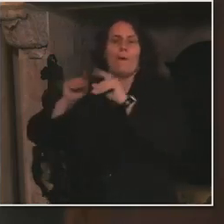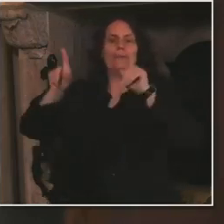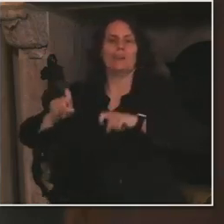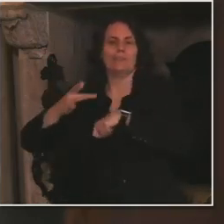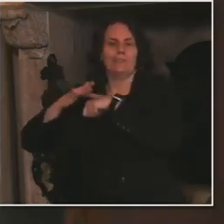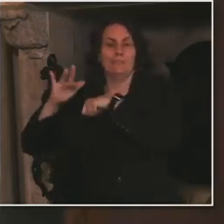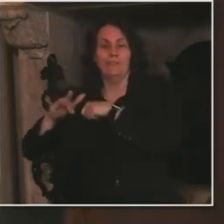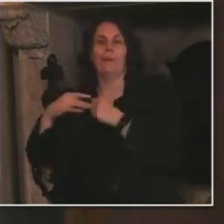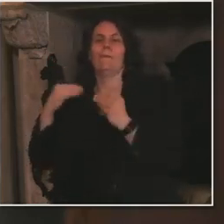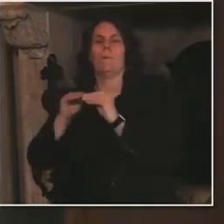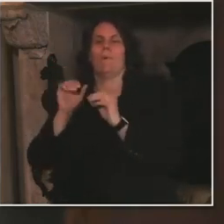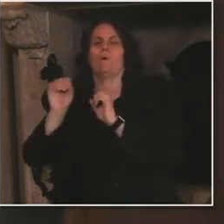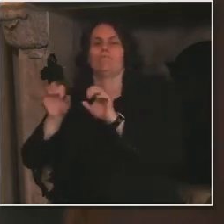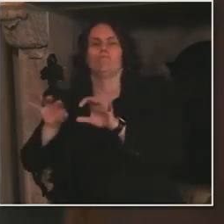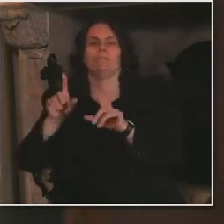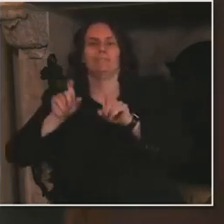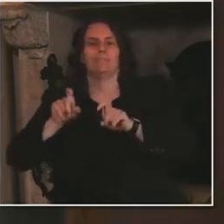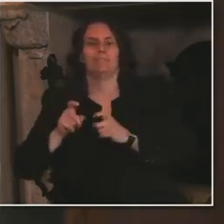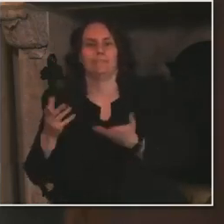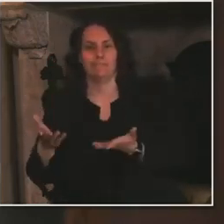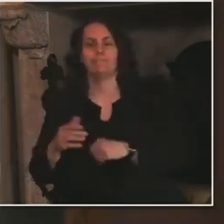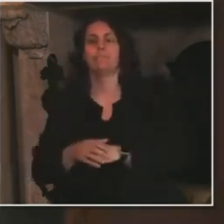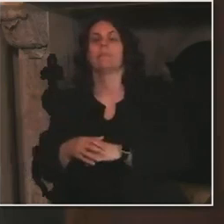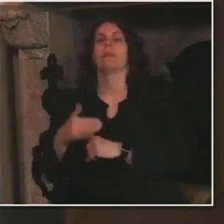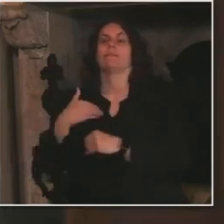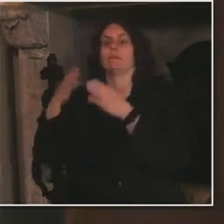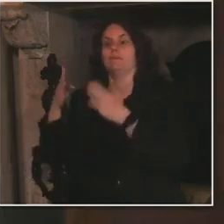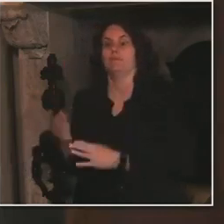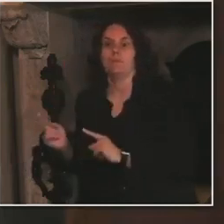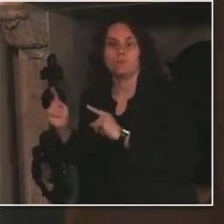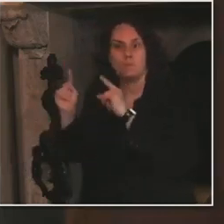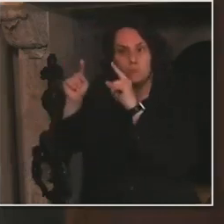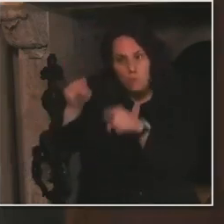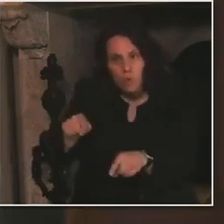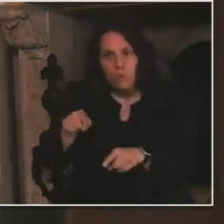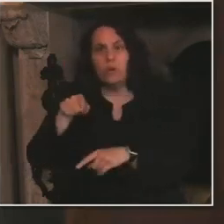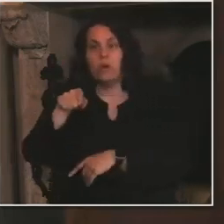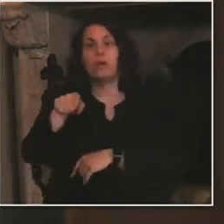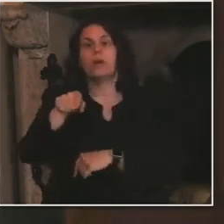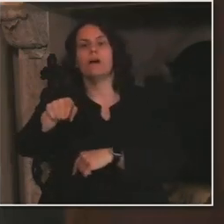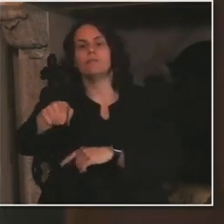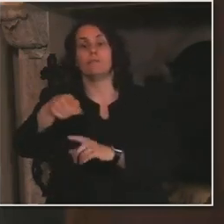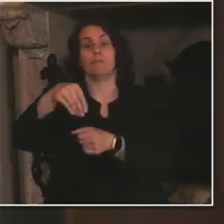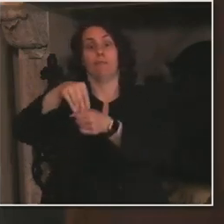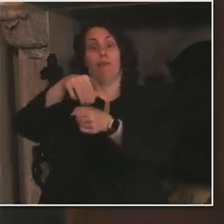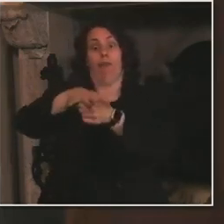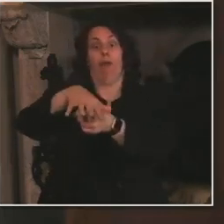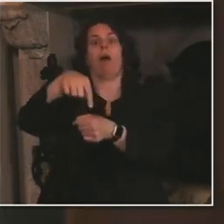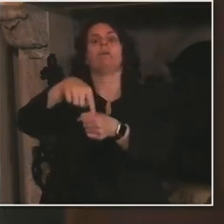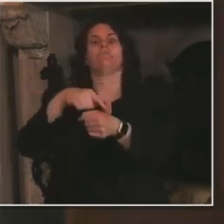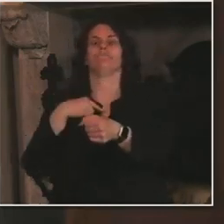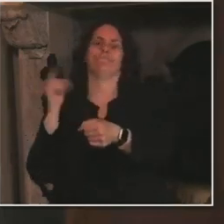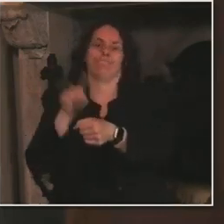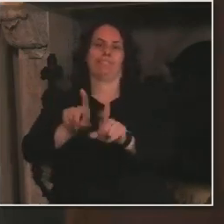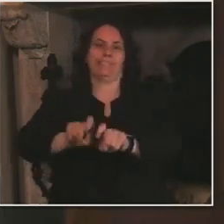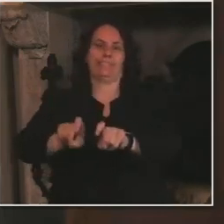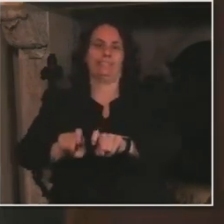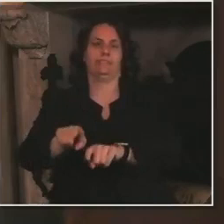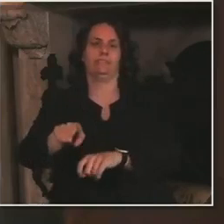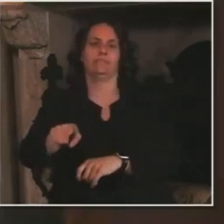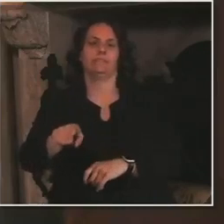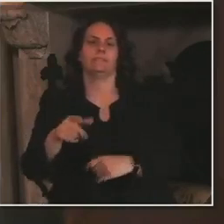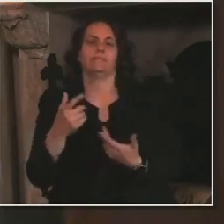that has been experiencing an outbreak, so I suspect that it is related to some surge testing we have done